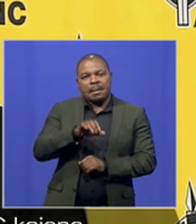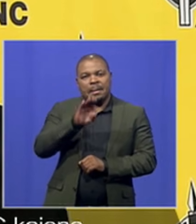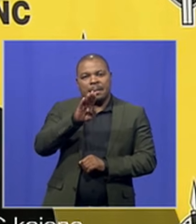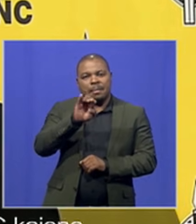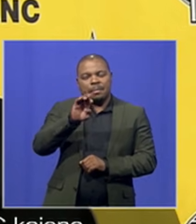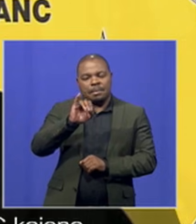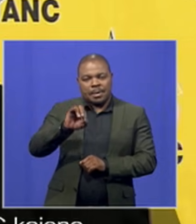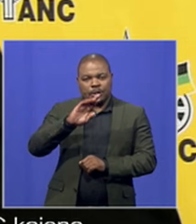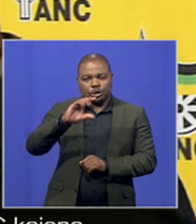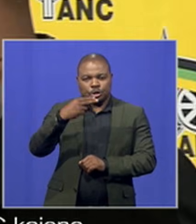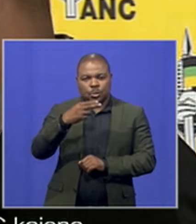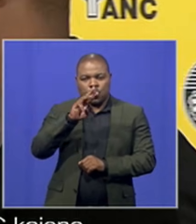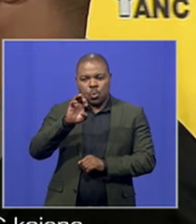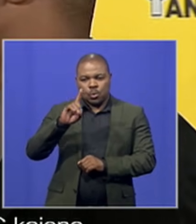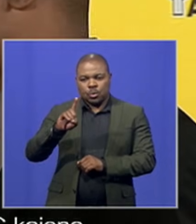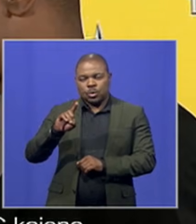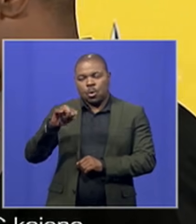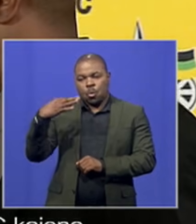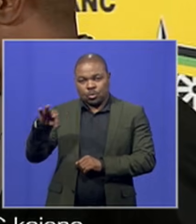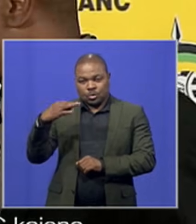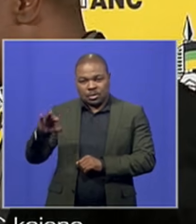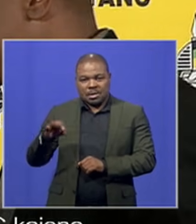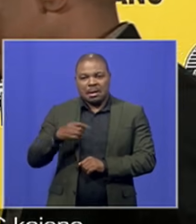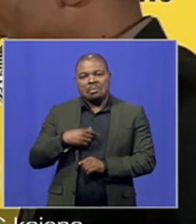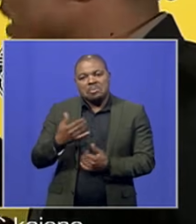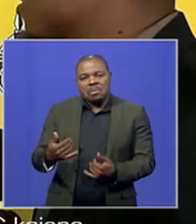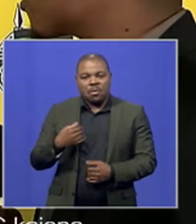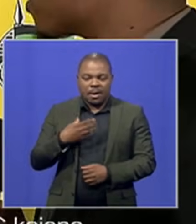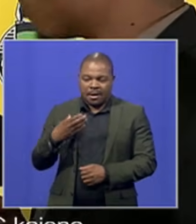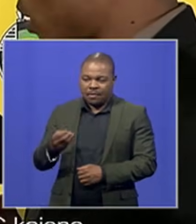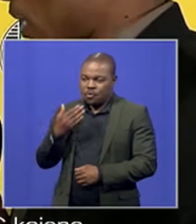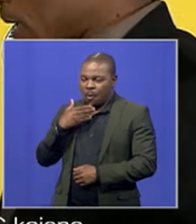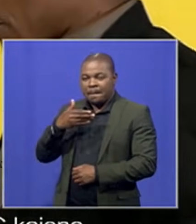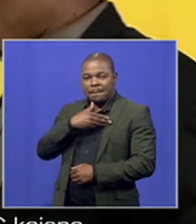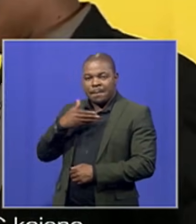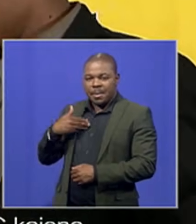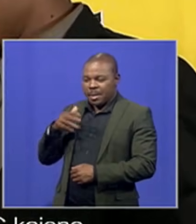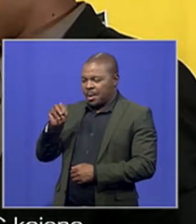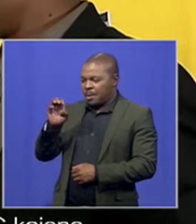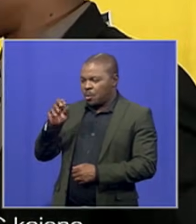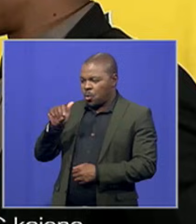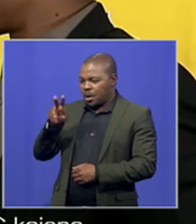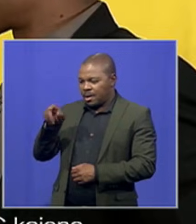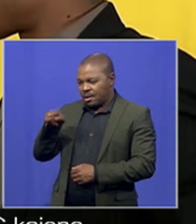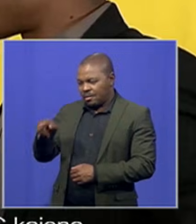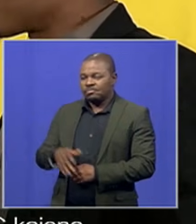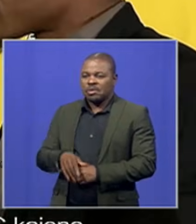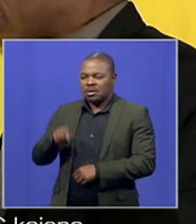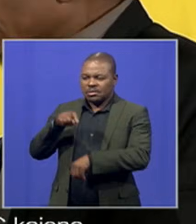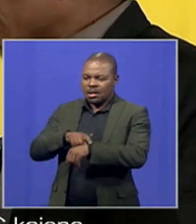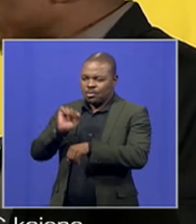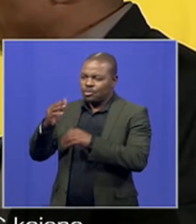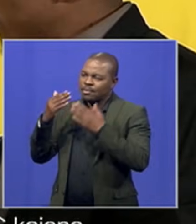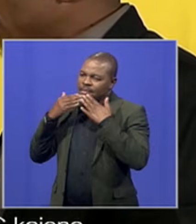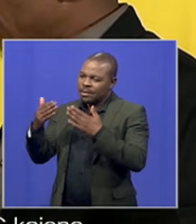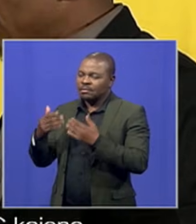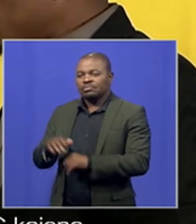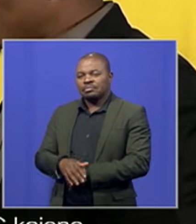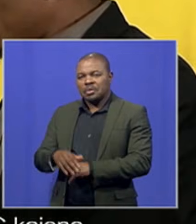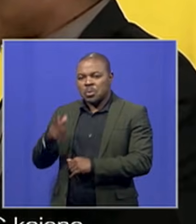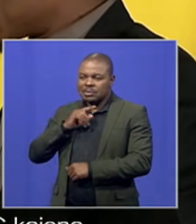na le moqolotsi wa ditaba eo e leng Mokaubere e leng mme Sophie Mkwena. Mme Sophie re lebahela nako ya hao ha re hle re